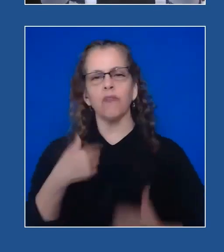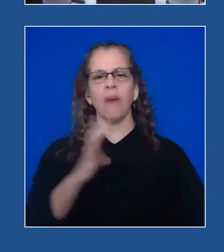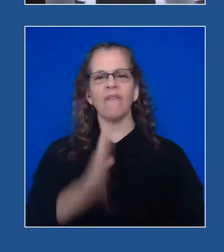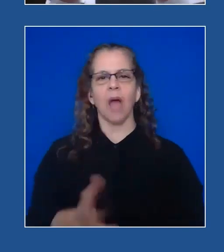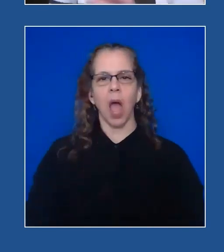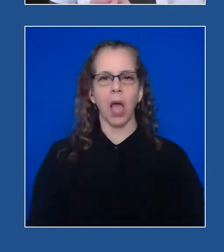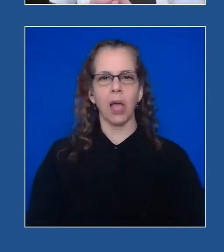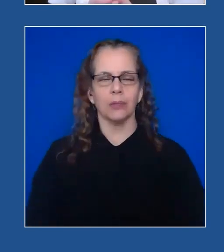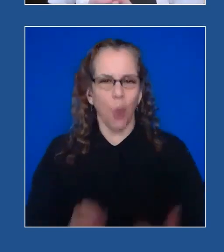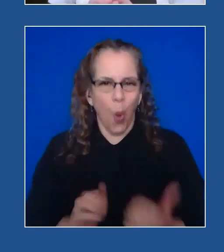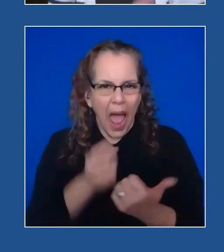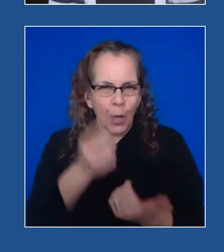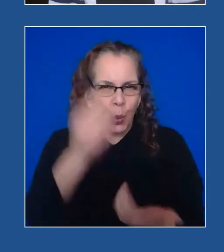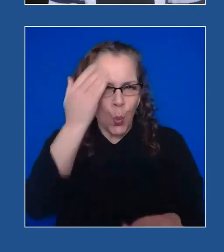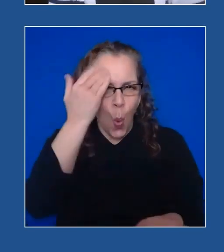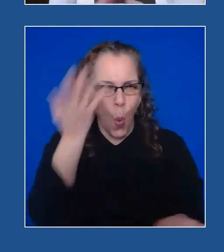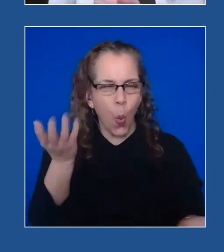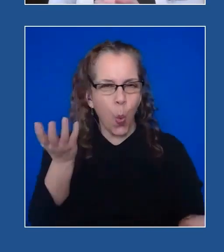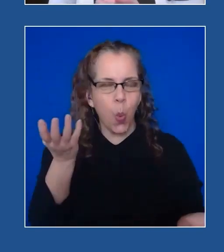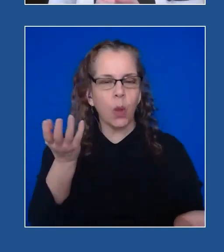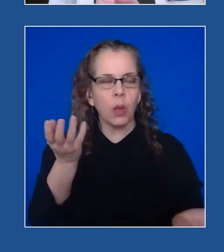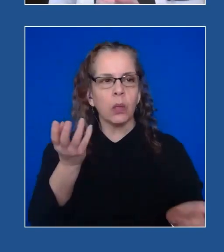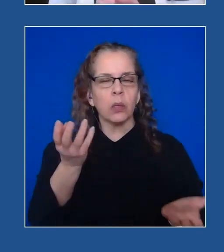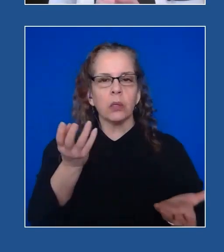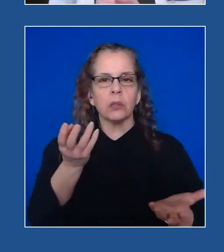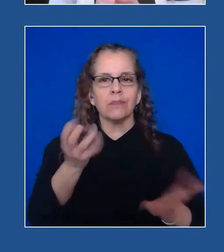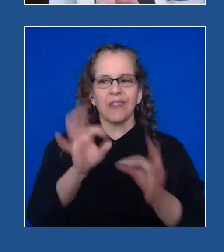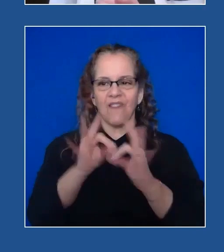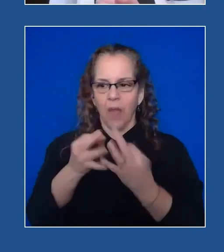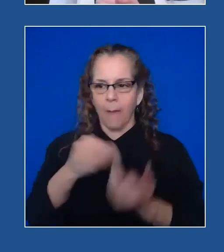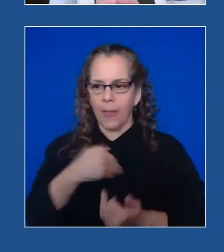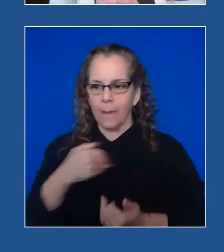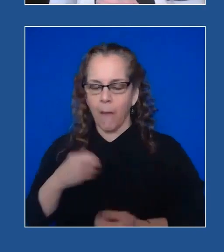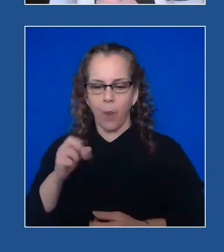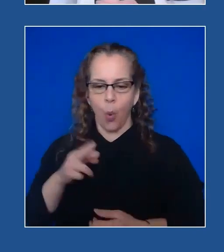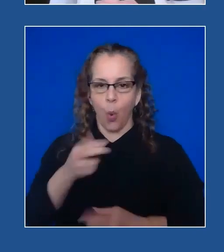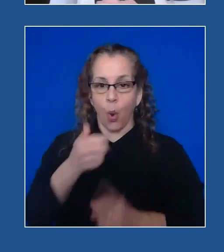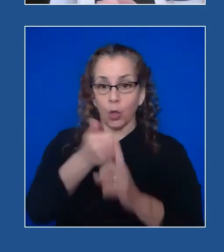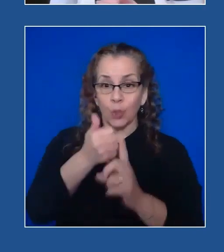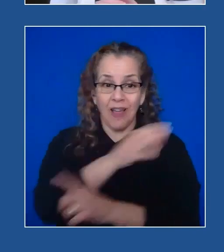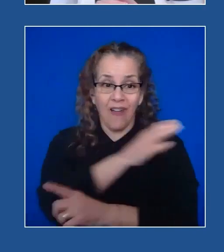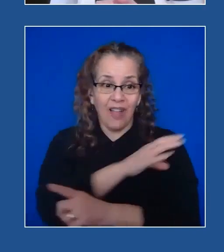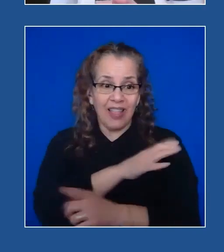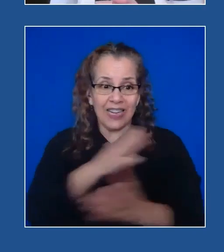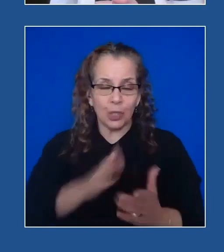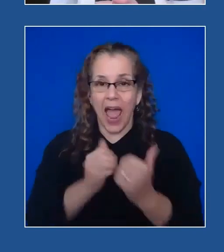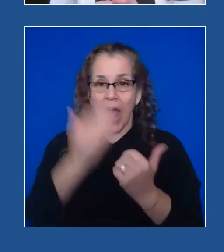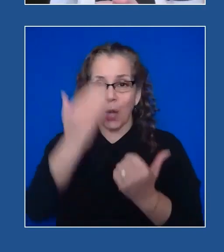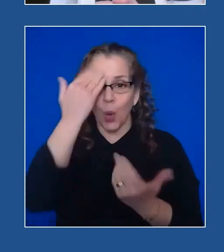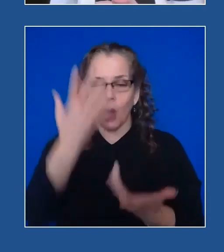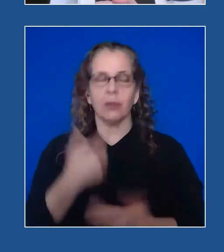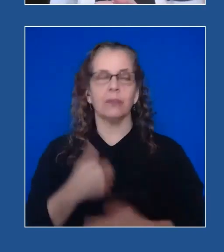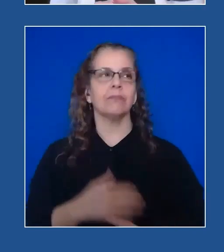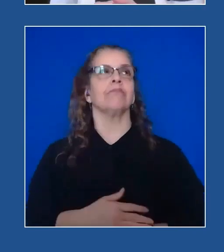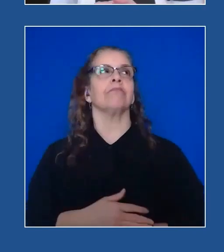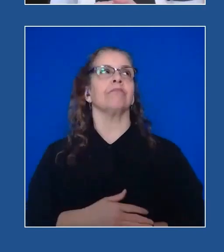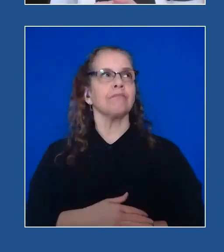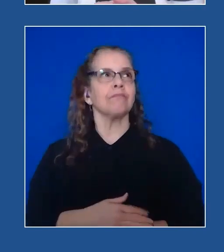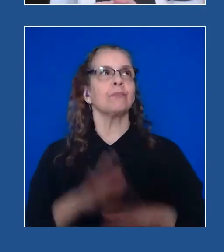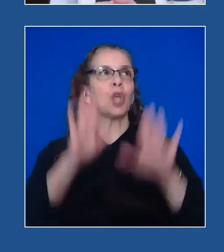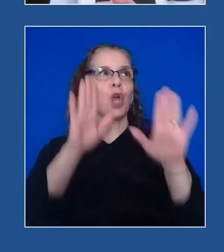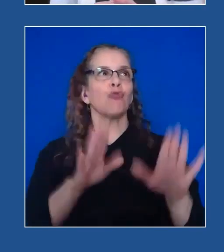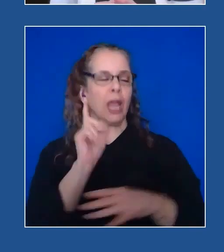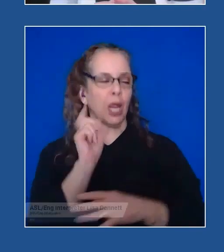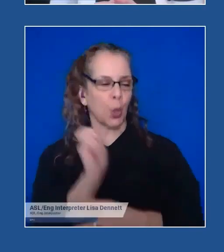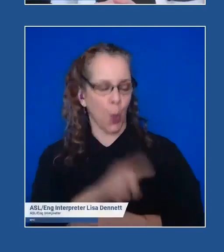member or a clinician, how do you know you're catching somebody at the right time? That is a great question that I don't think